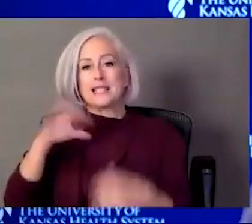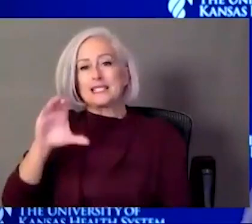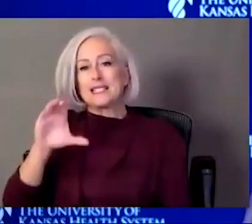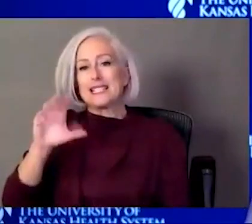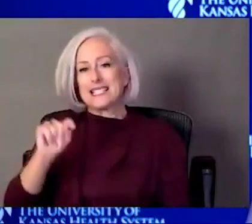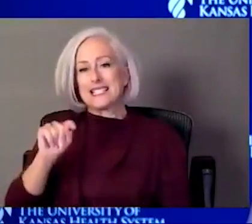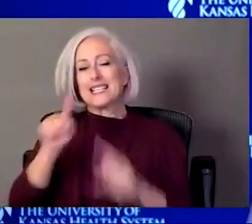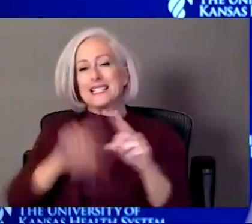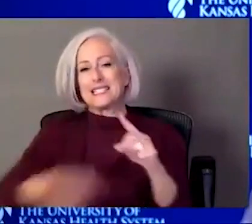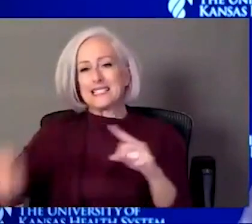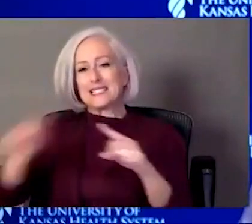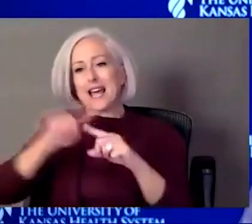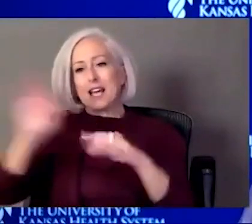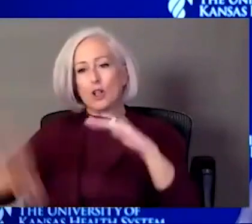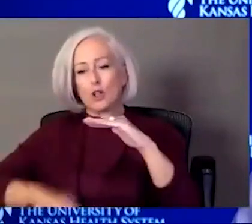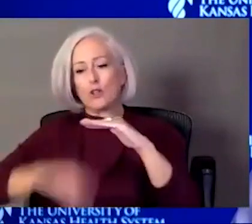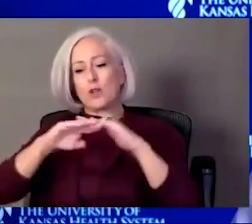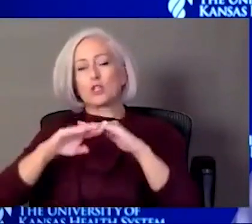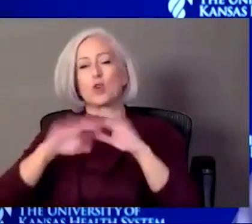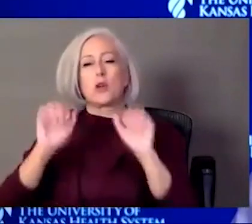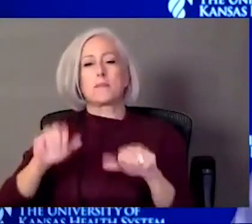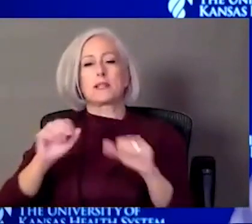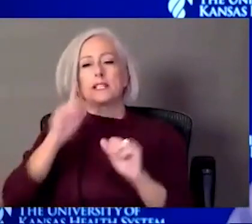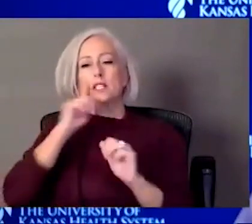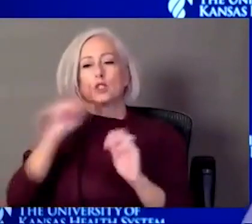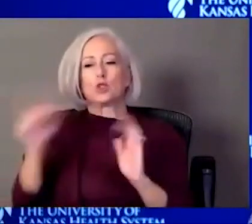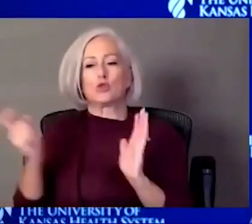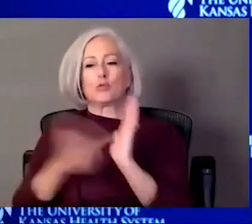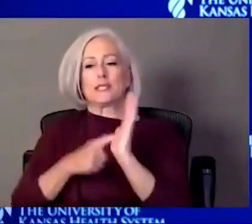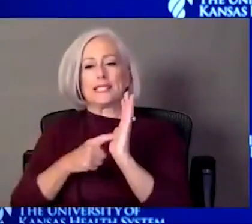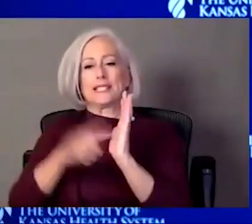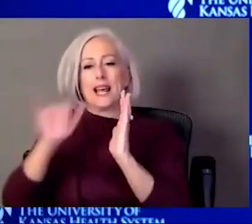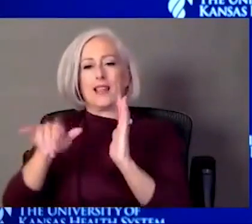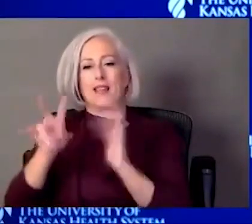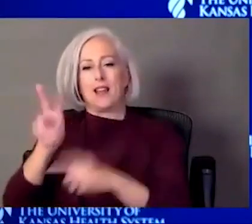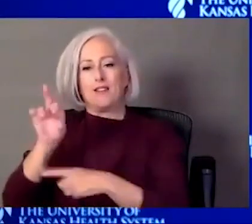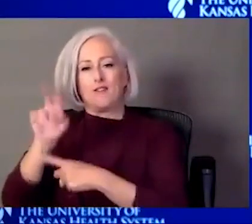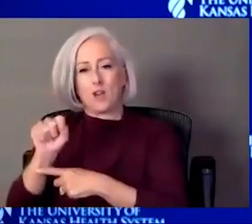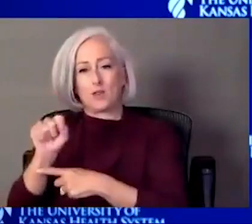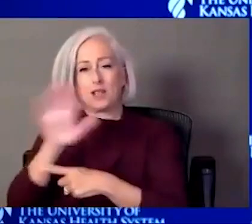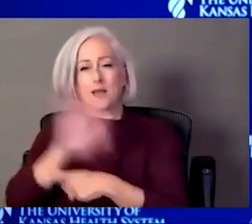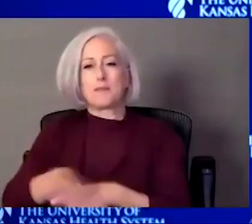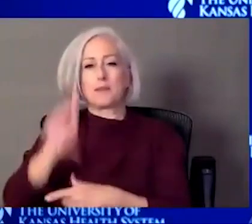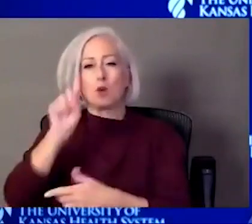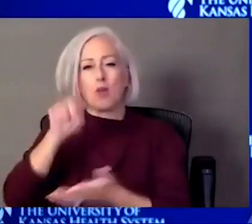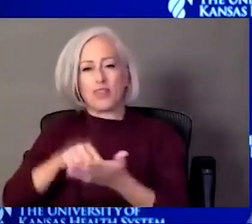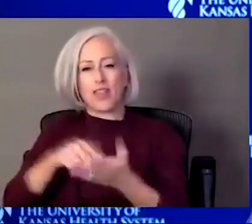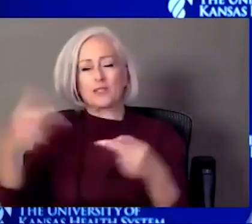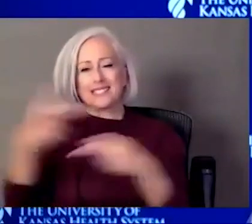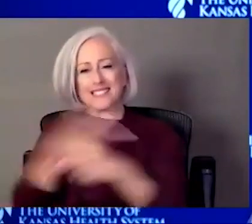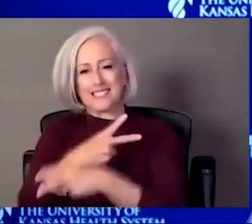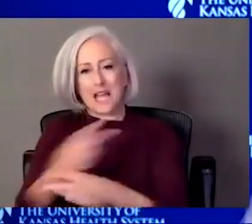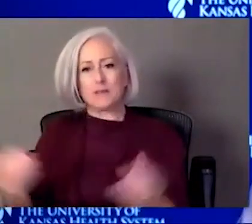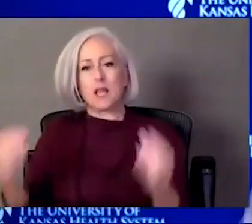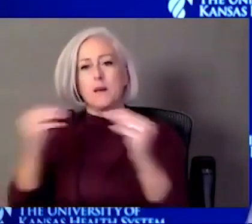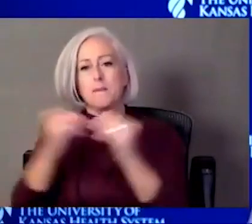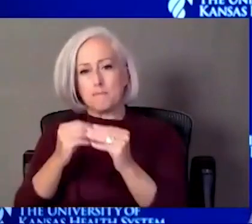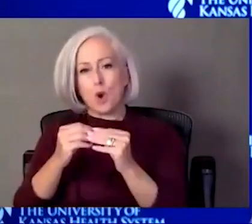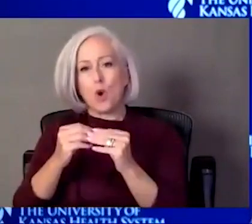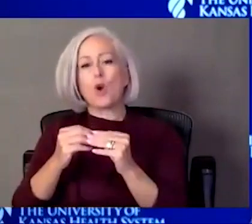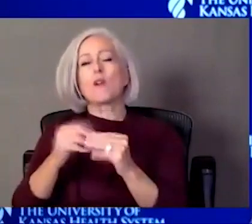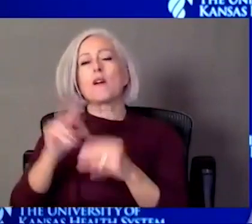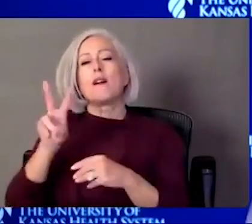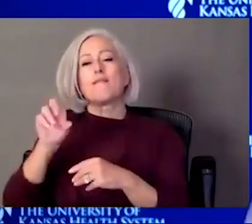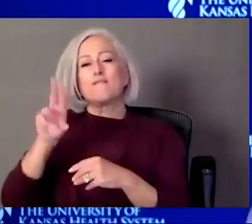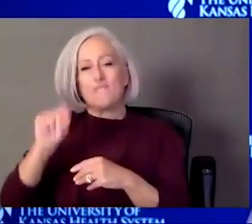to detect the virus. They had maybe 1,000 times more viral replication in their upper